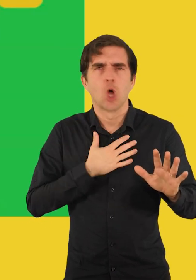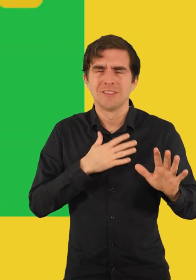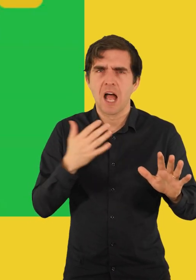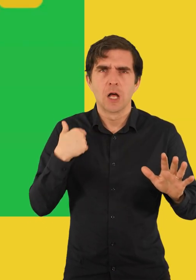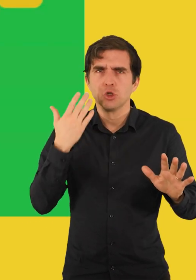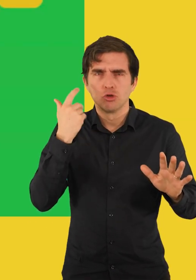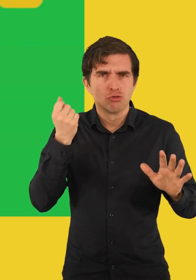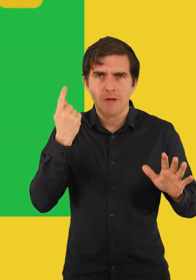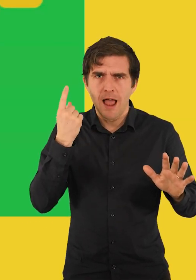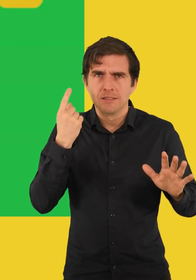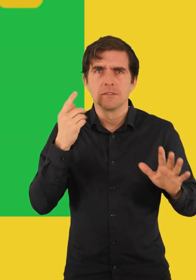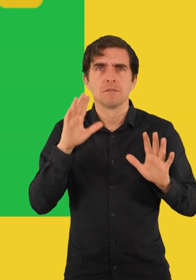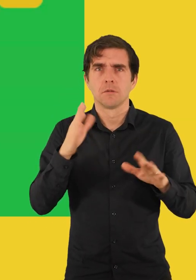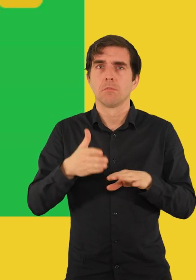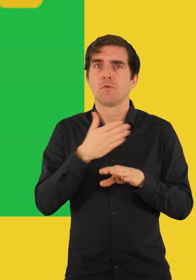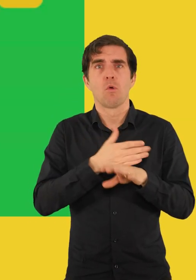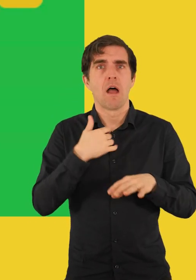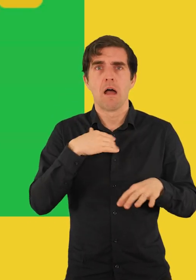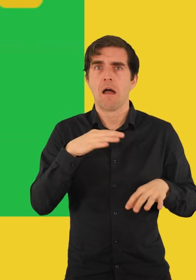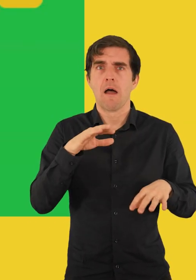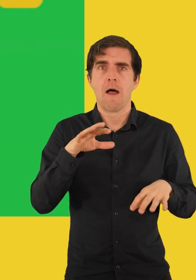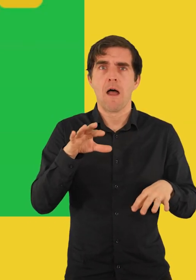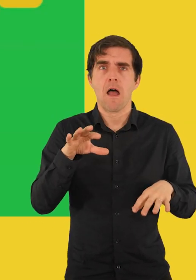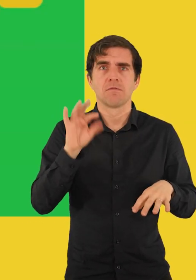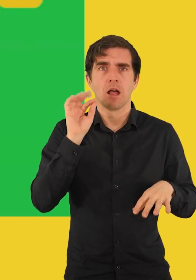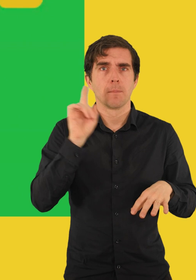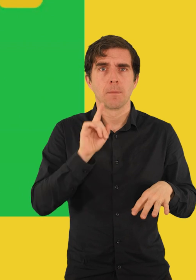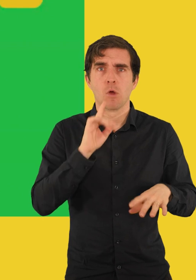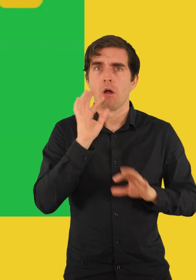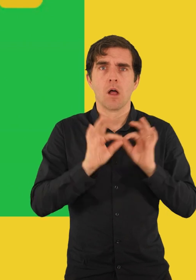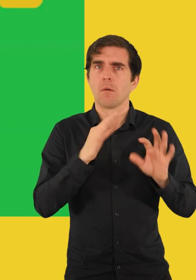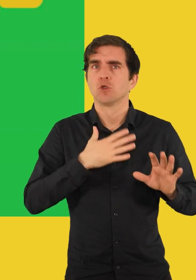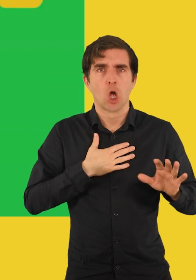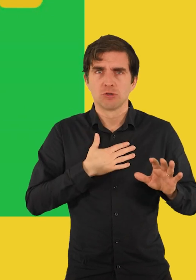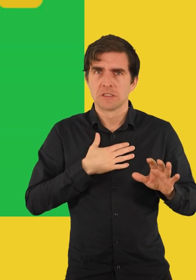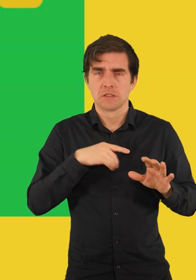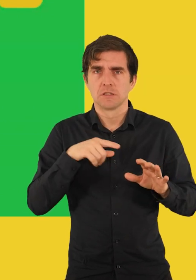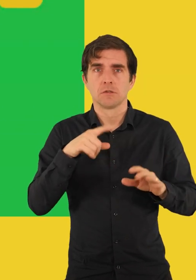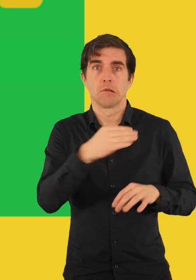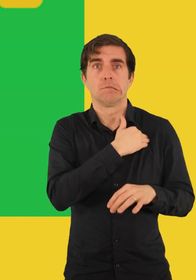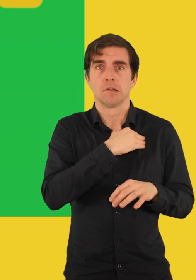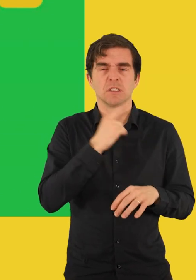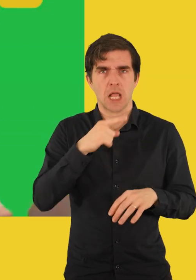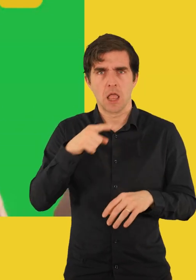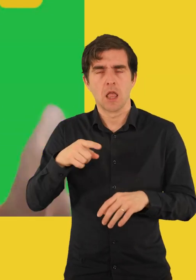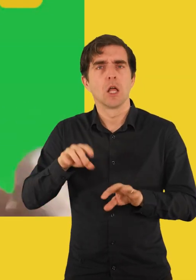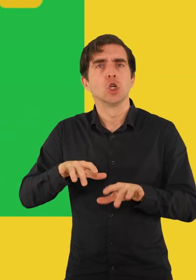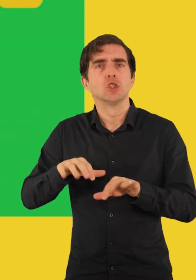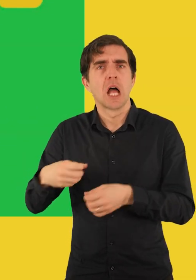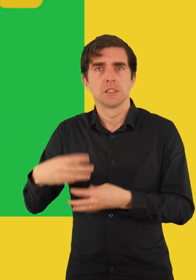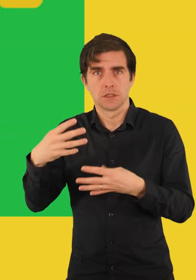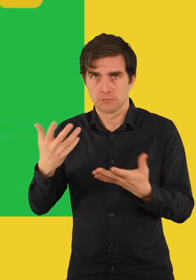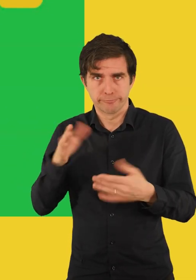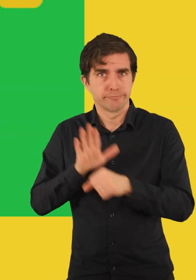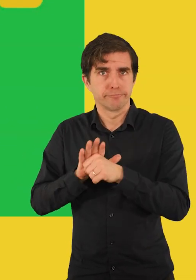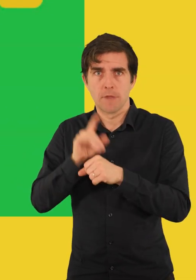Just realizing that before I was inviting people to ask questions and the chat was apparently disabled. What is a